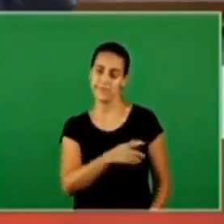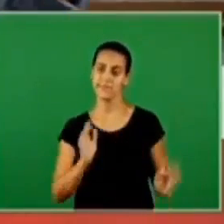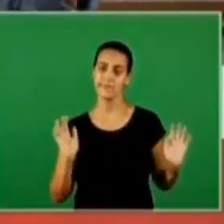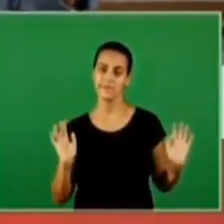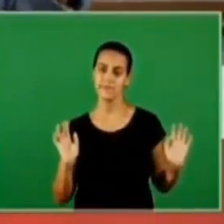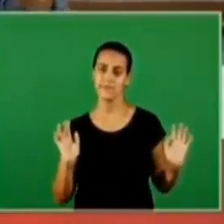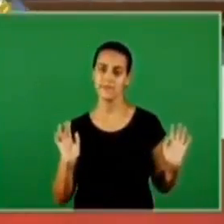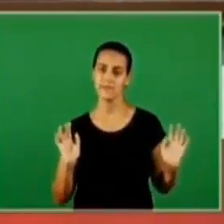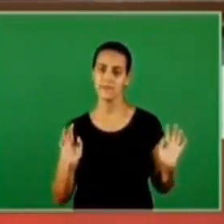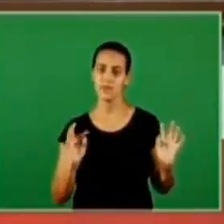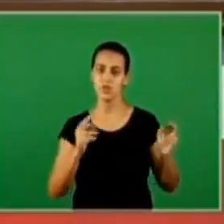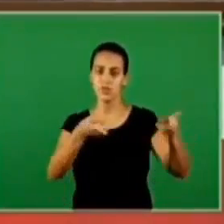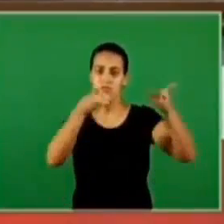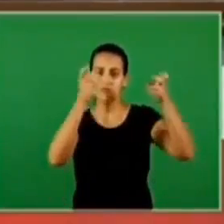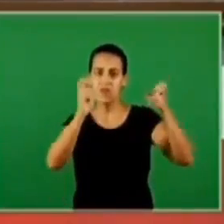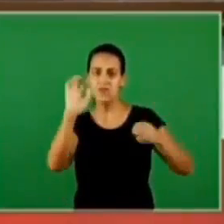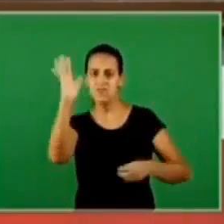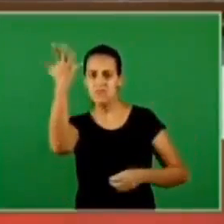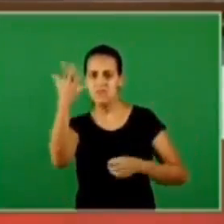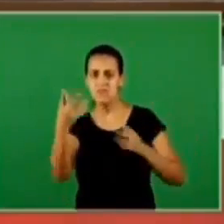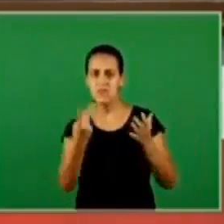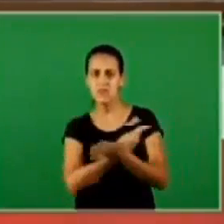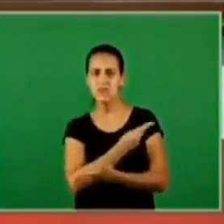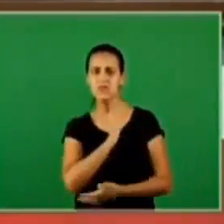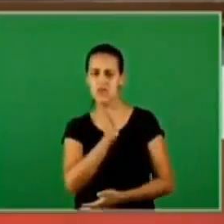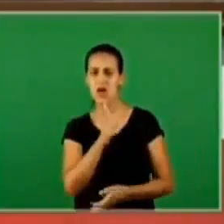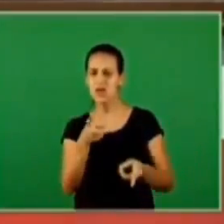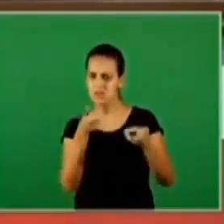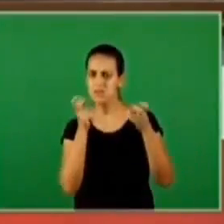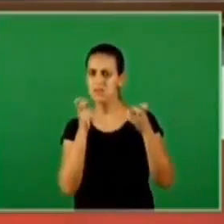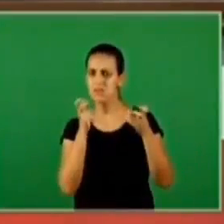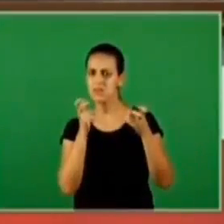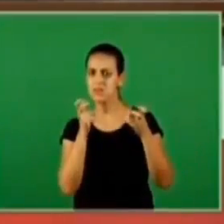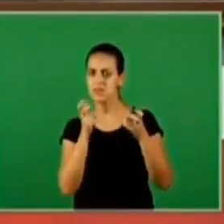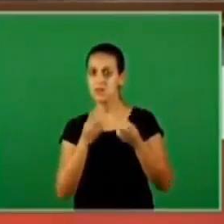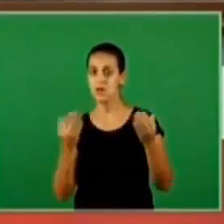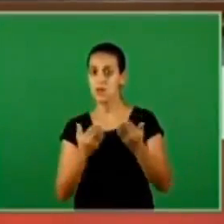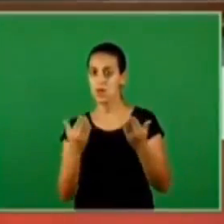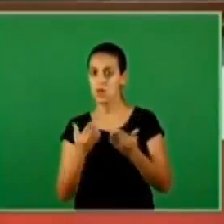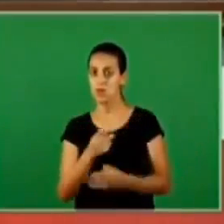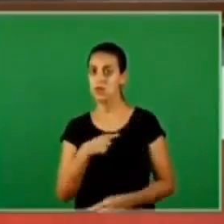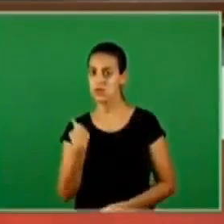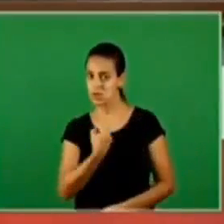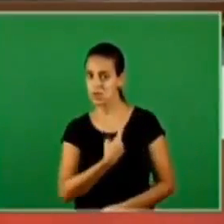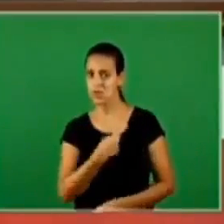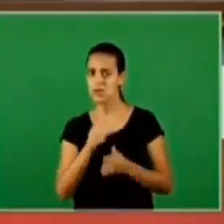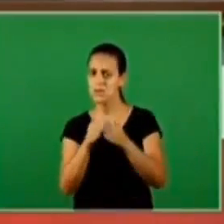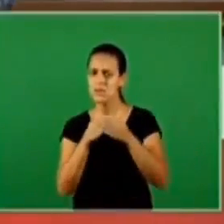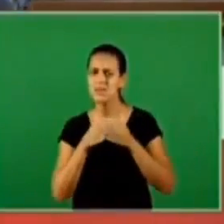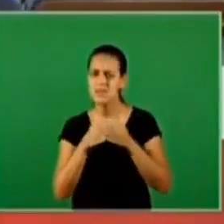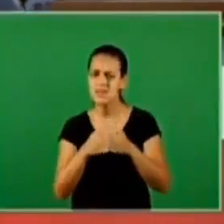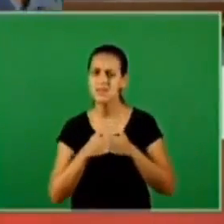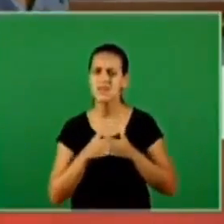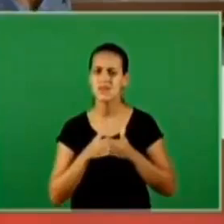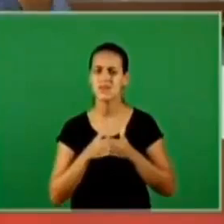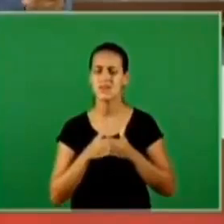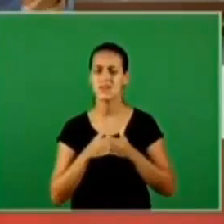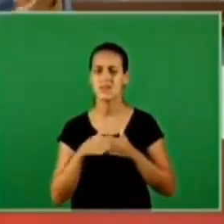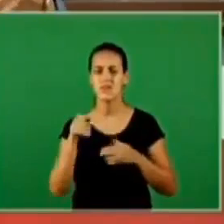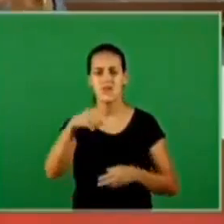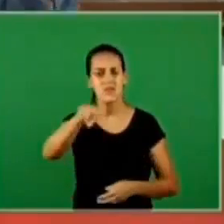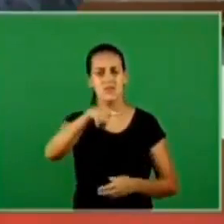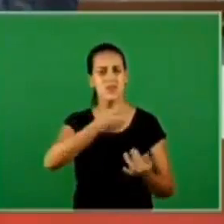The signs are also out there. But our plea today, in this great meeting that we are having with the